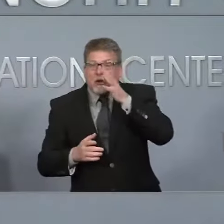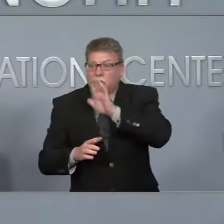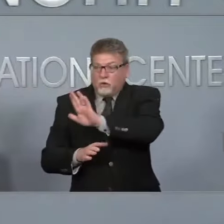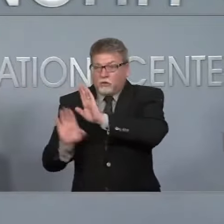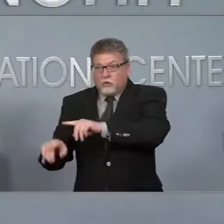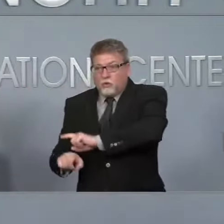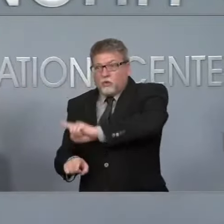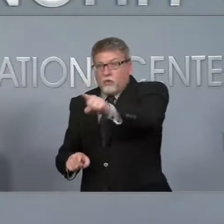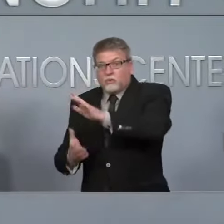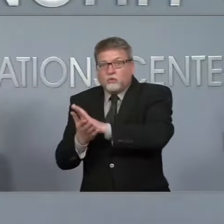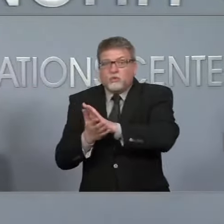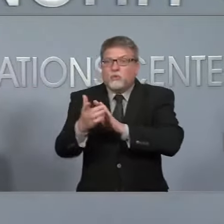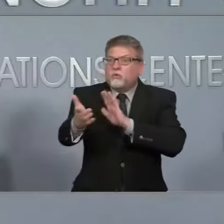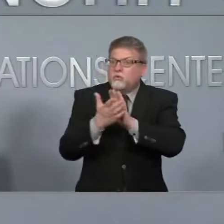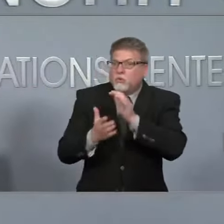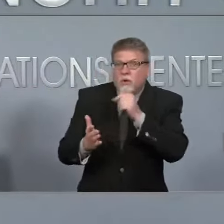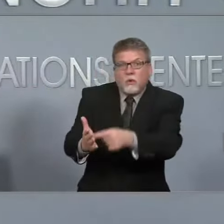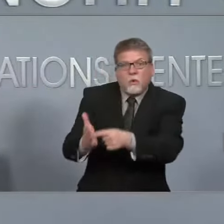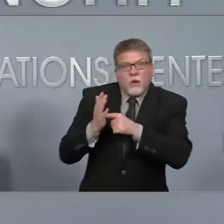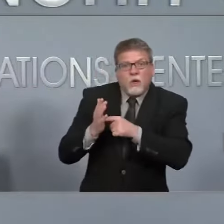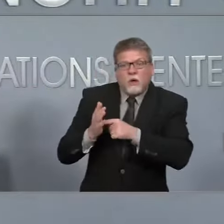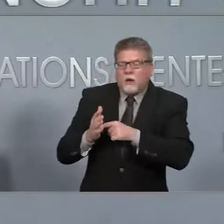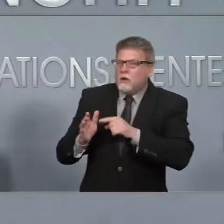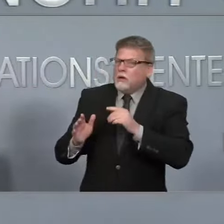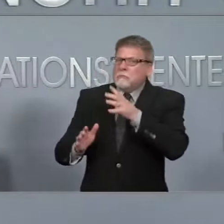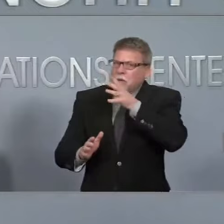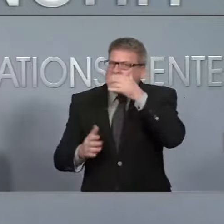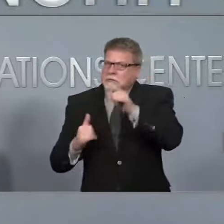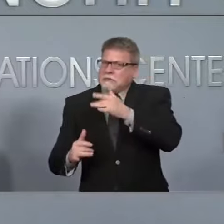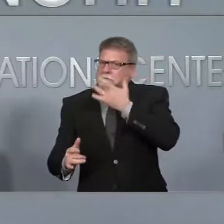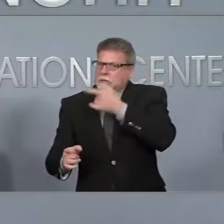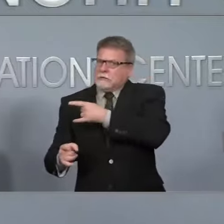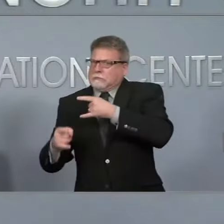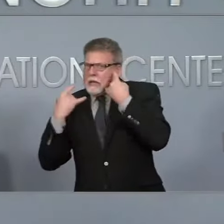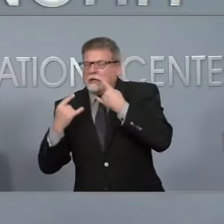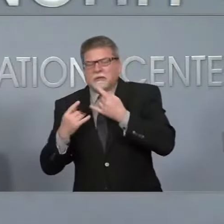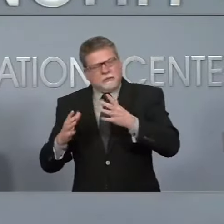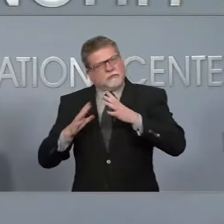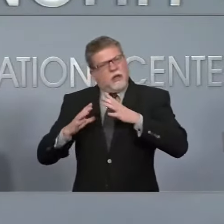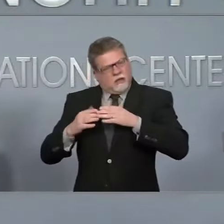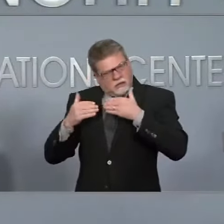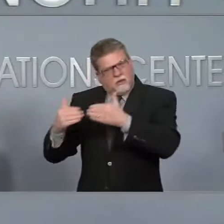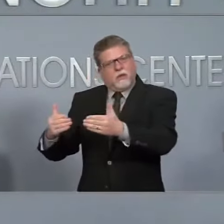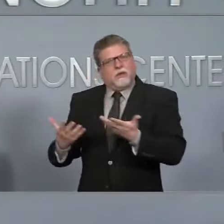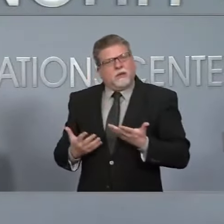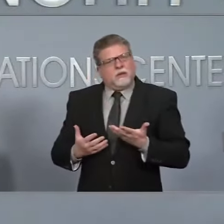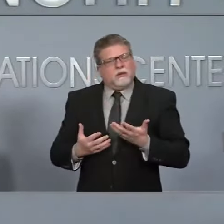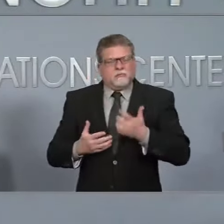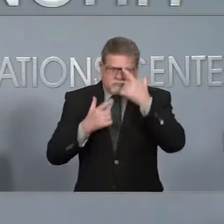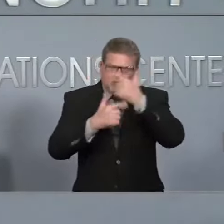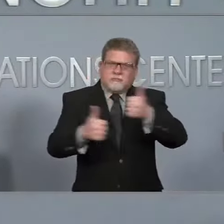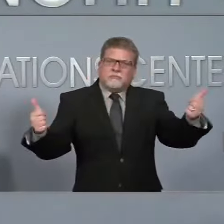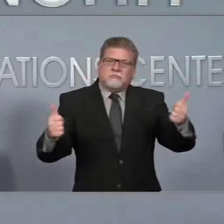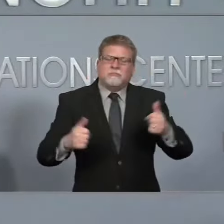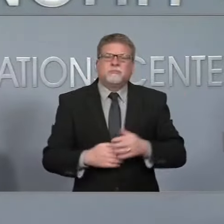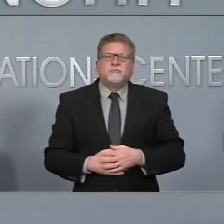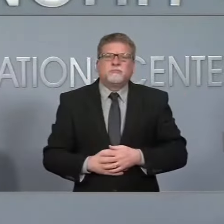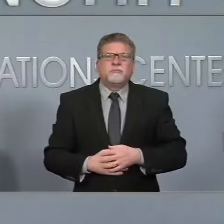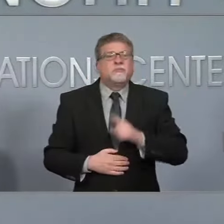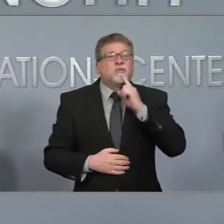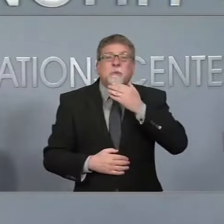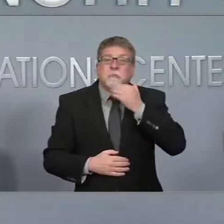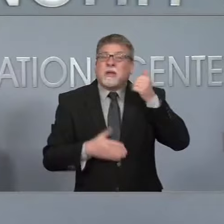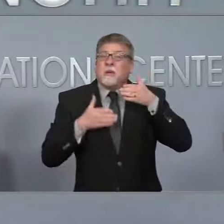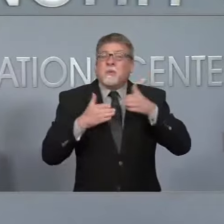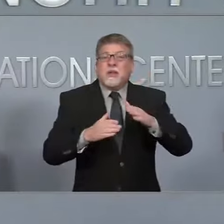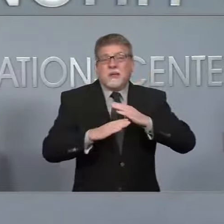to know is vaccines provide the strongest protection against serious illness, hospitalizations, and